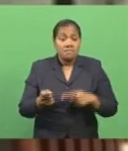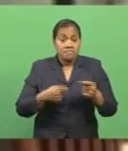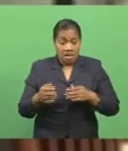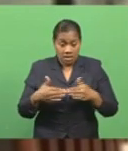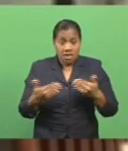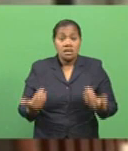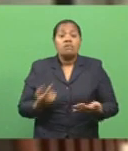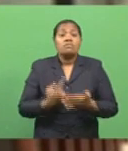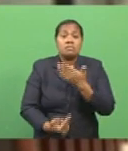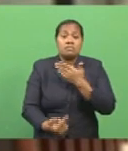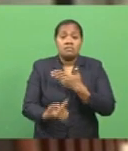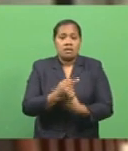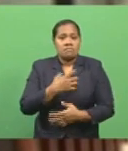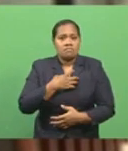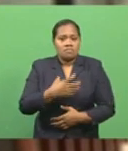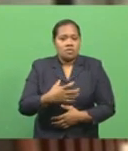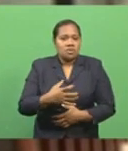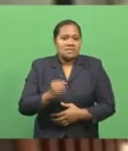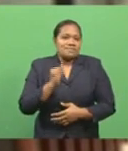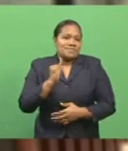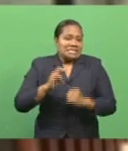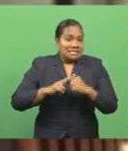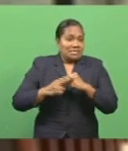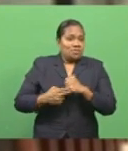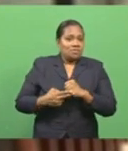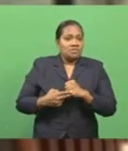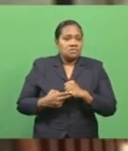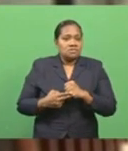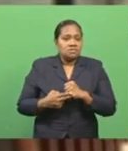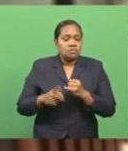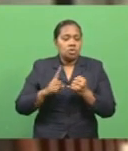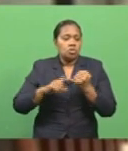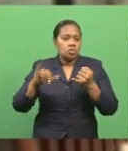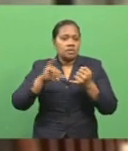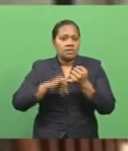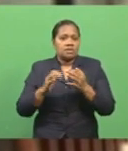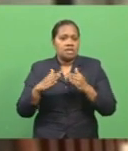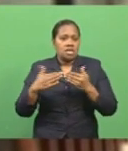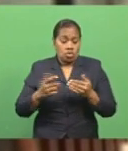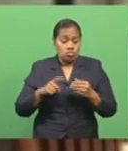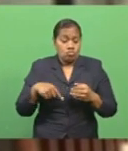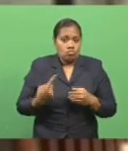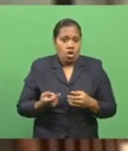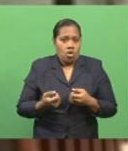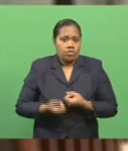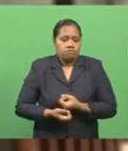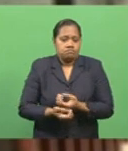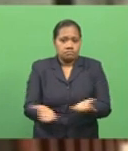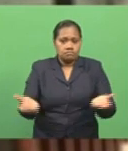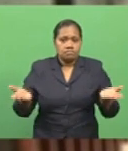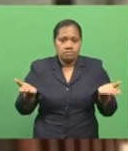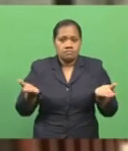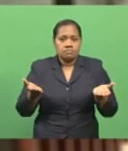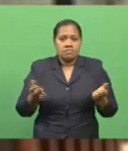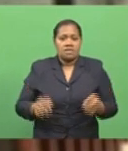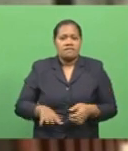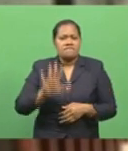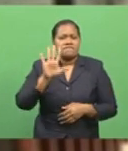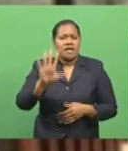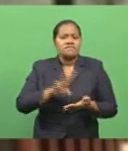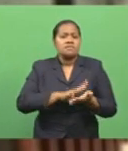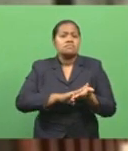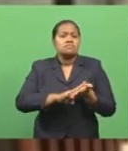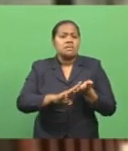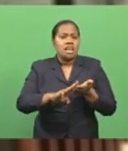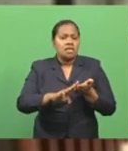now bracing for more bad news when U.S. weekly jobless claims data is released tomorrow. It is forecast to be above 5